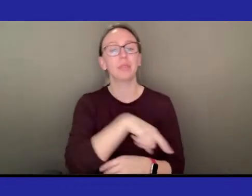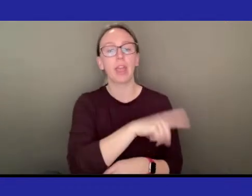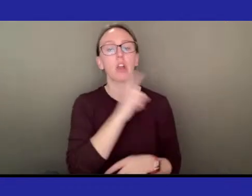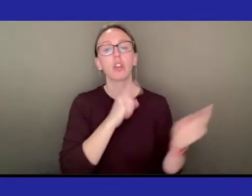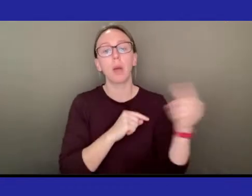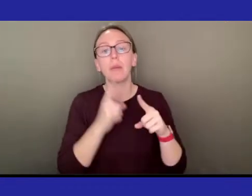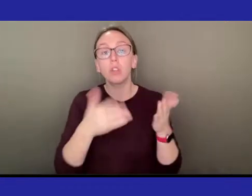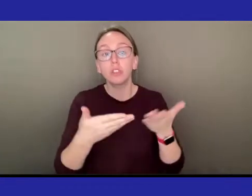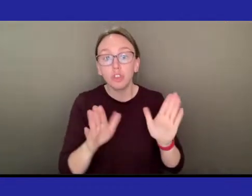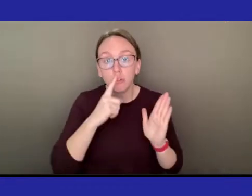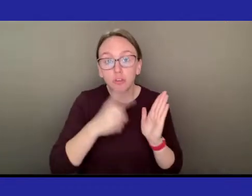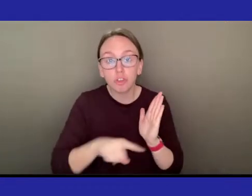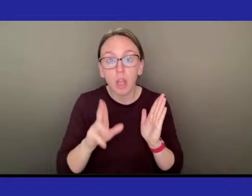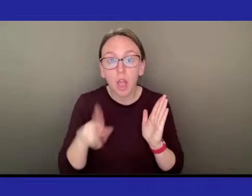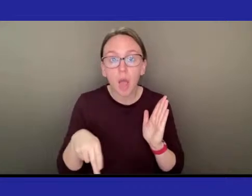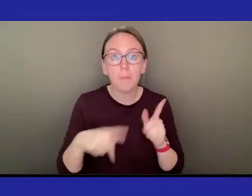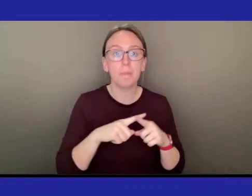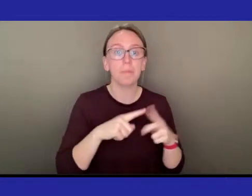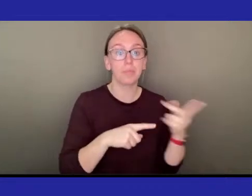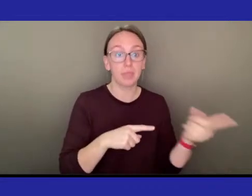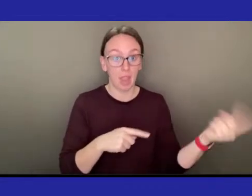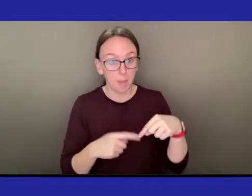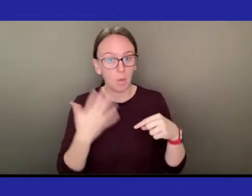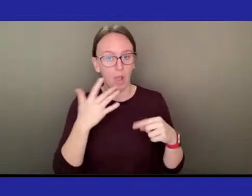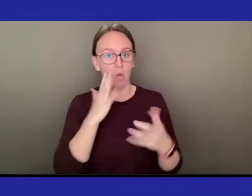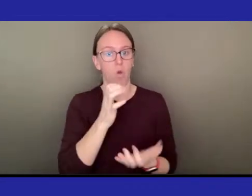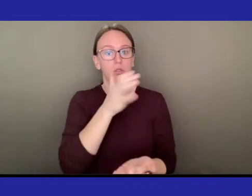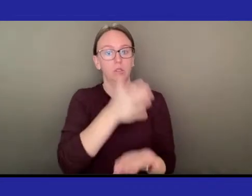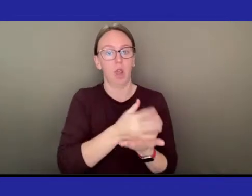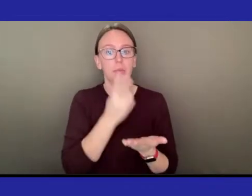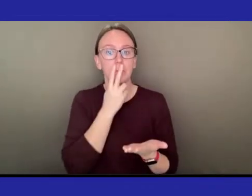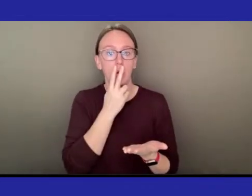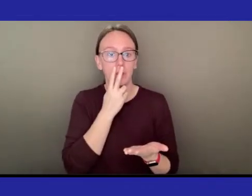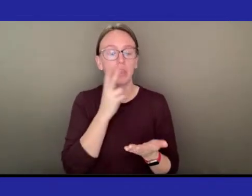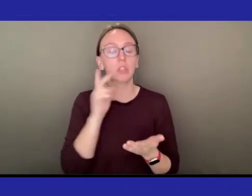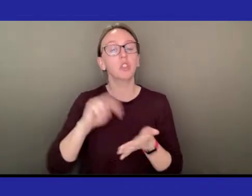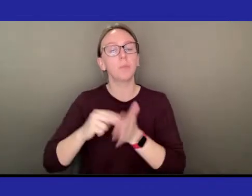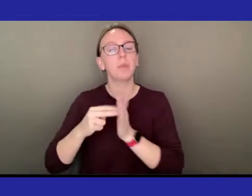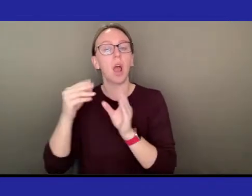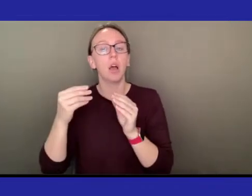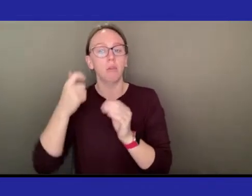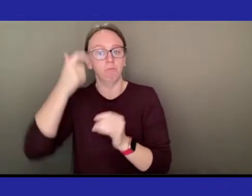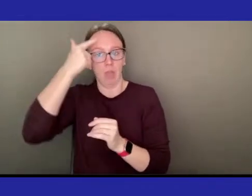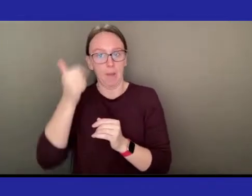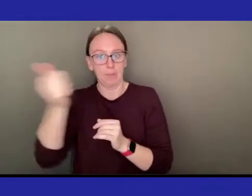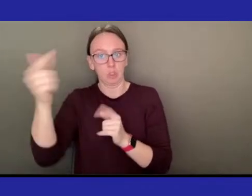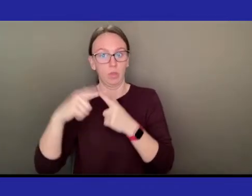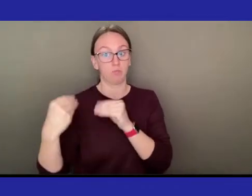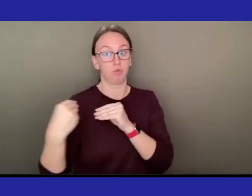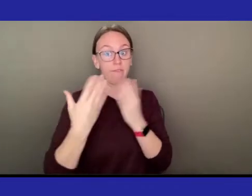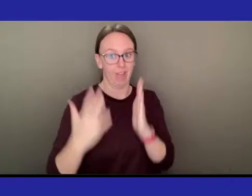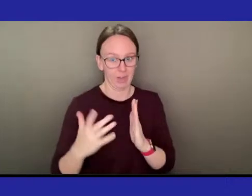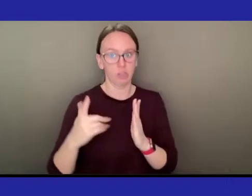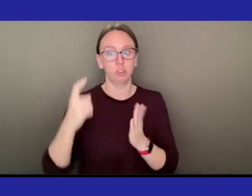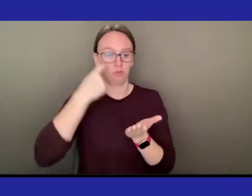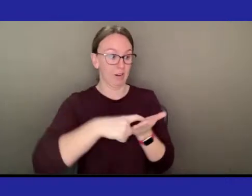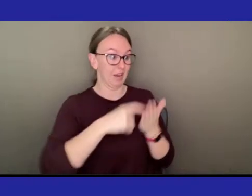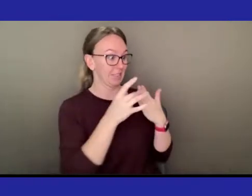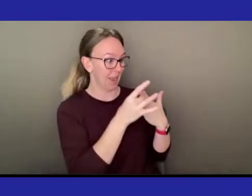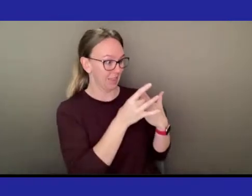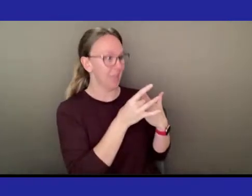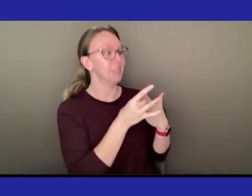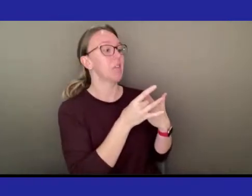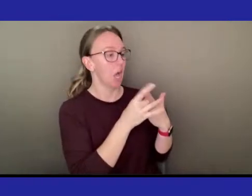coming because they want to stop smoking. So it's up to the providers to really recognize what the guidelines suggest and then offer it to the